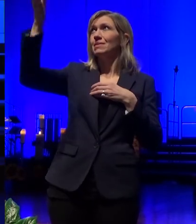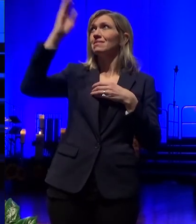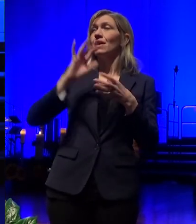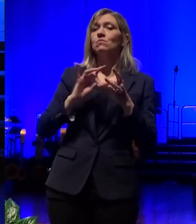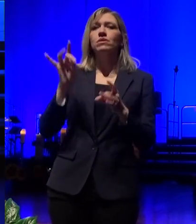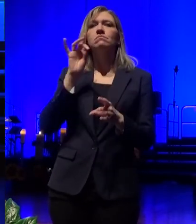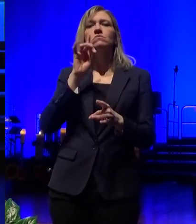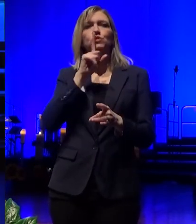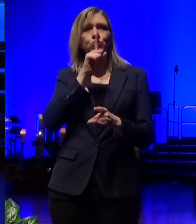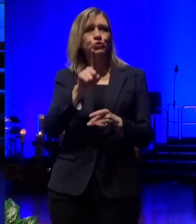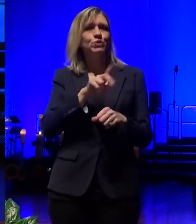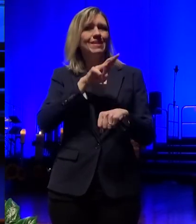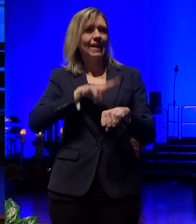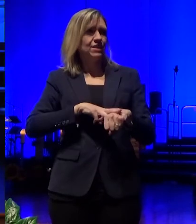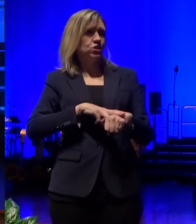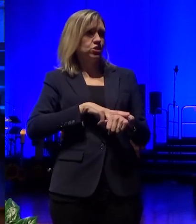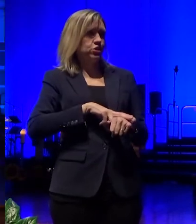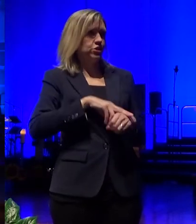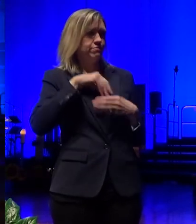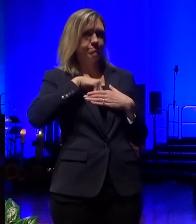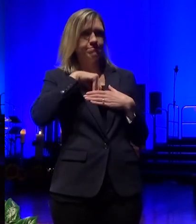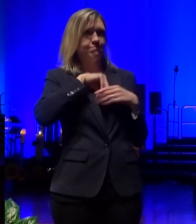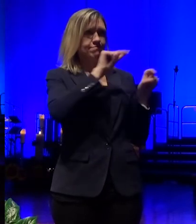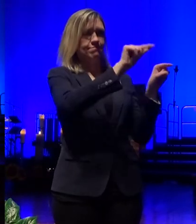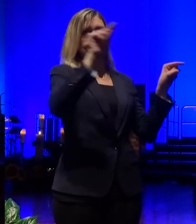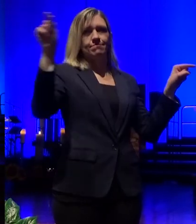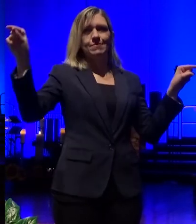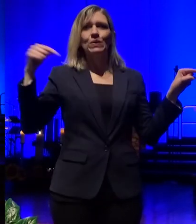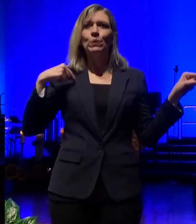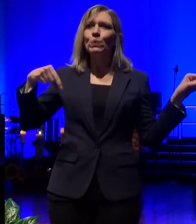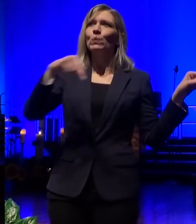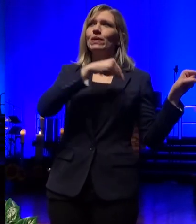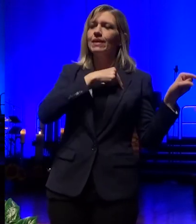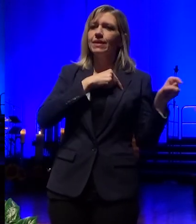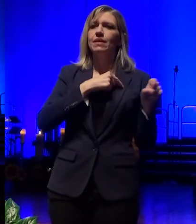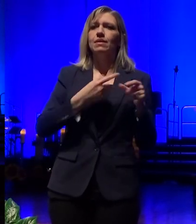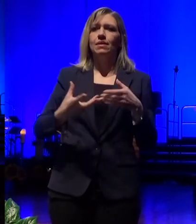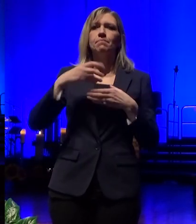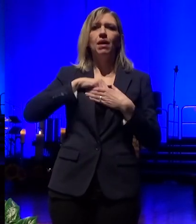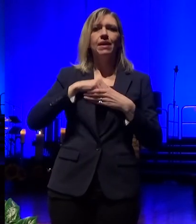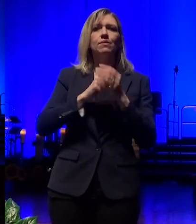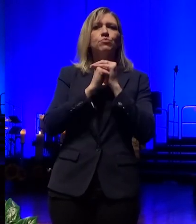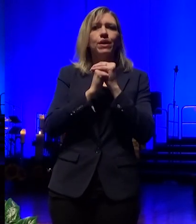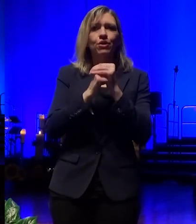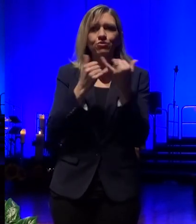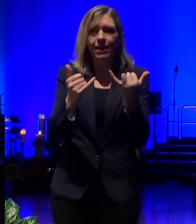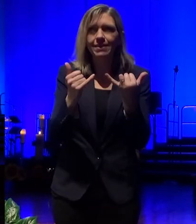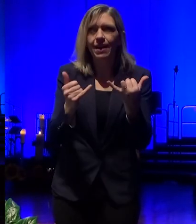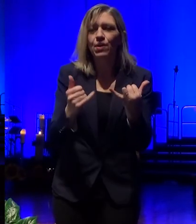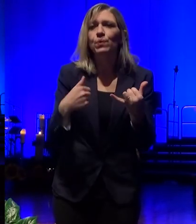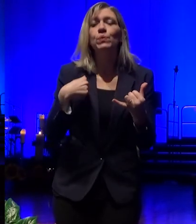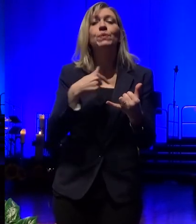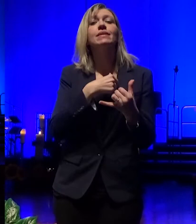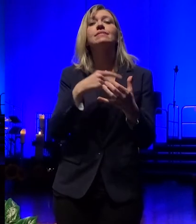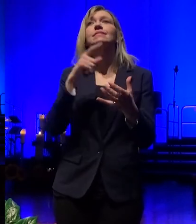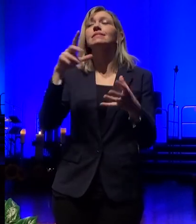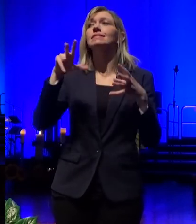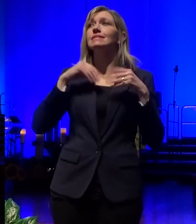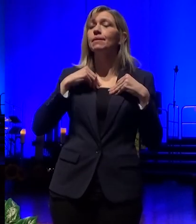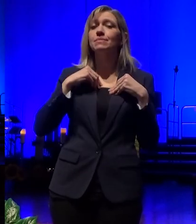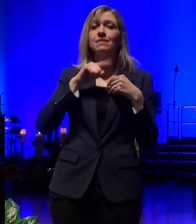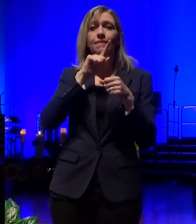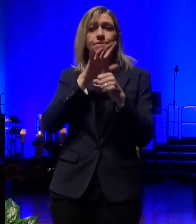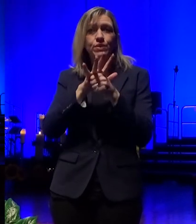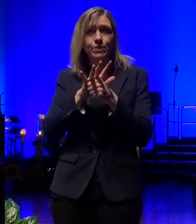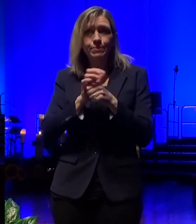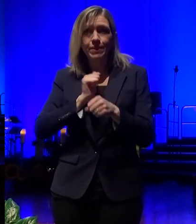true nature of each one of us, that we are an embodiment prayer right now as we accept and